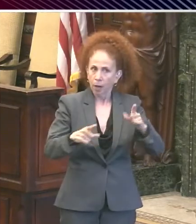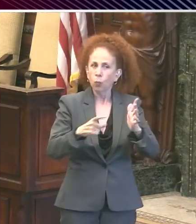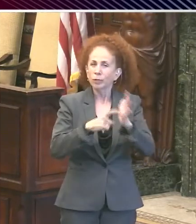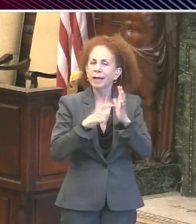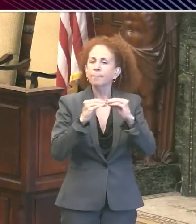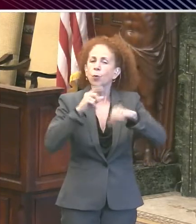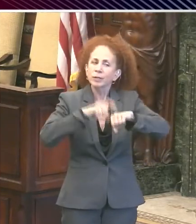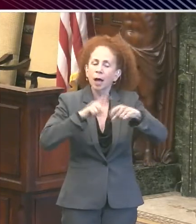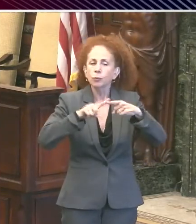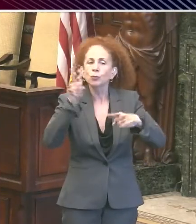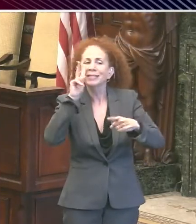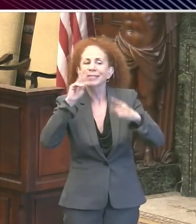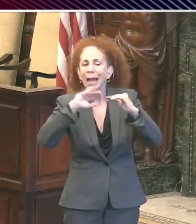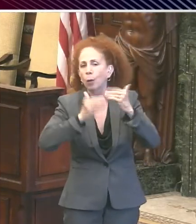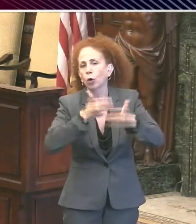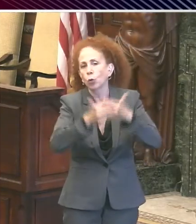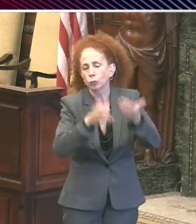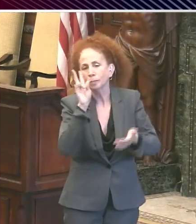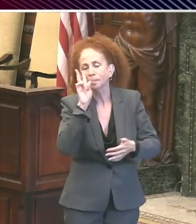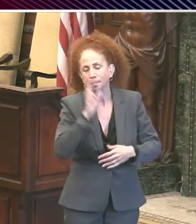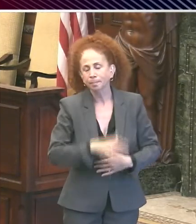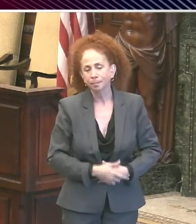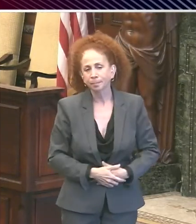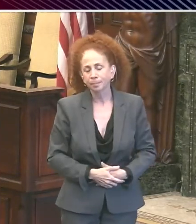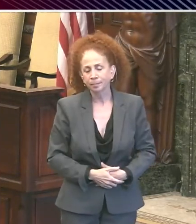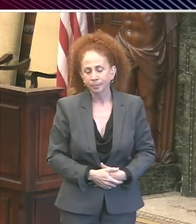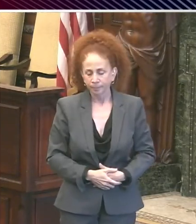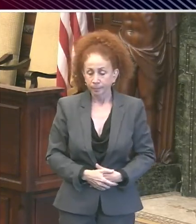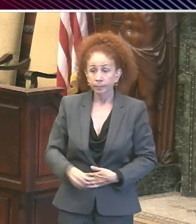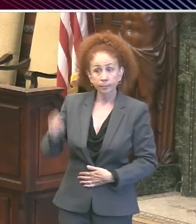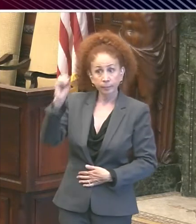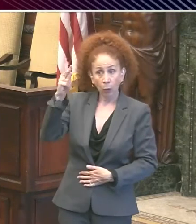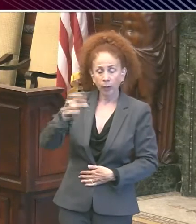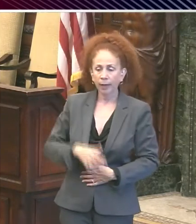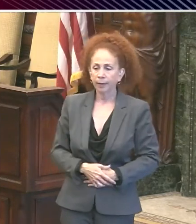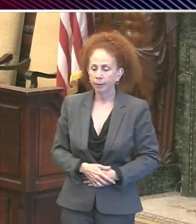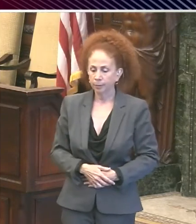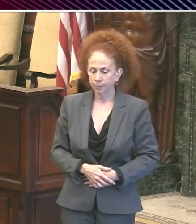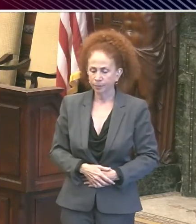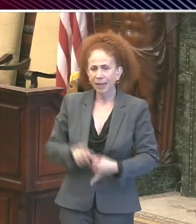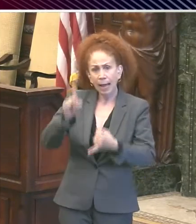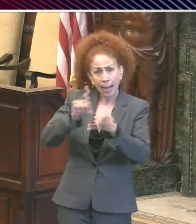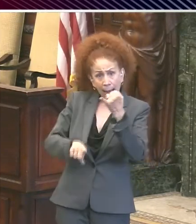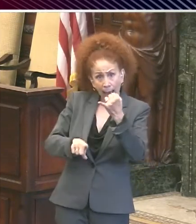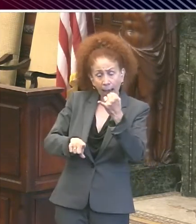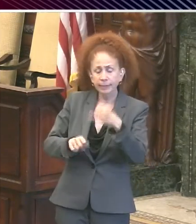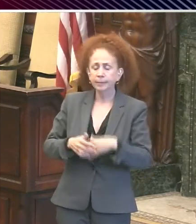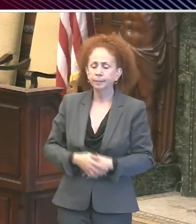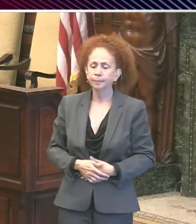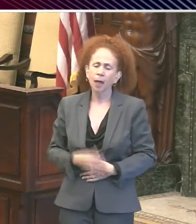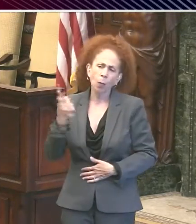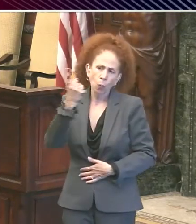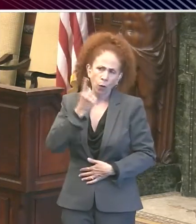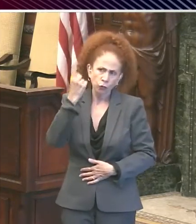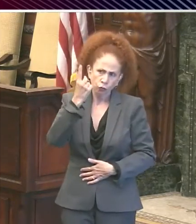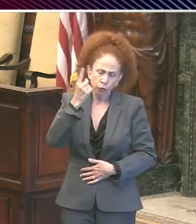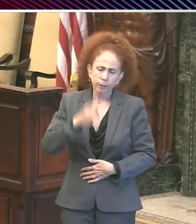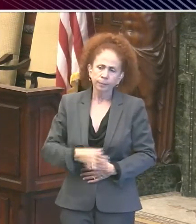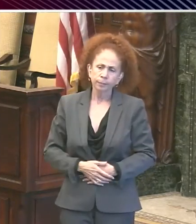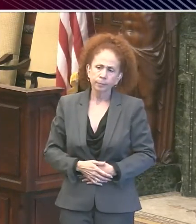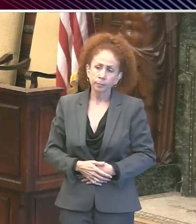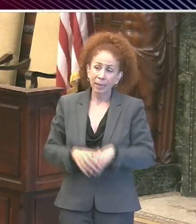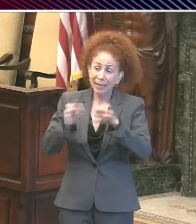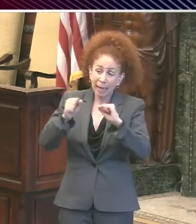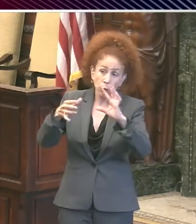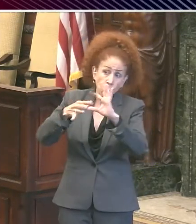it's going to take us a little longer to find out exactly how that goes. Okay. And lastly, Dr. Farley, I'm wondering if you